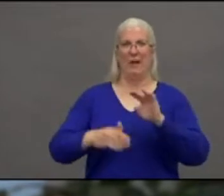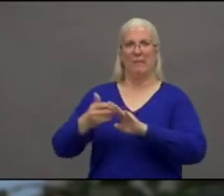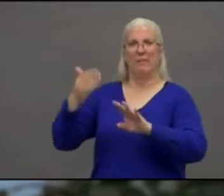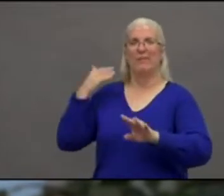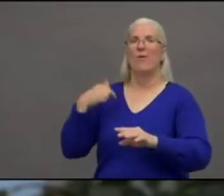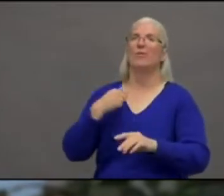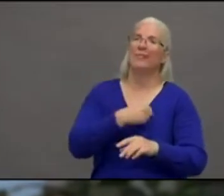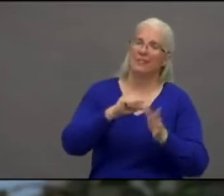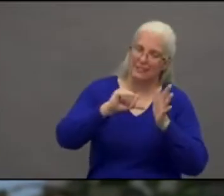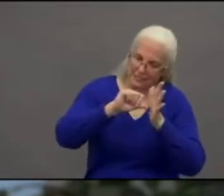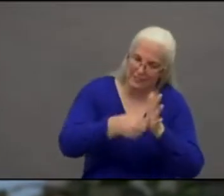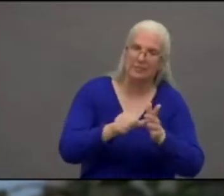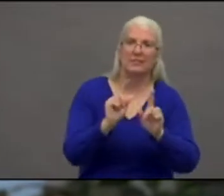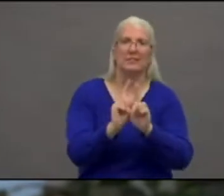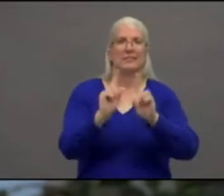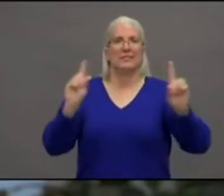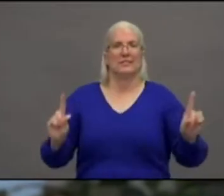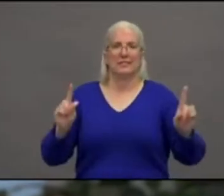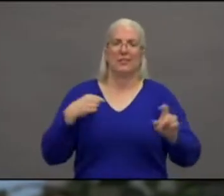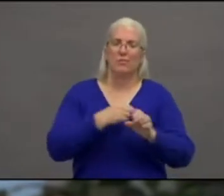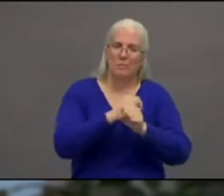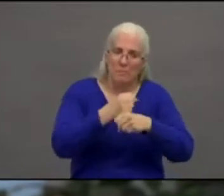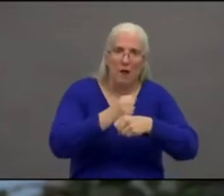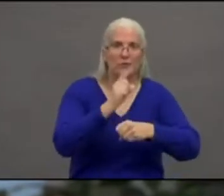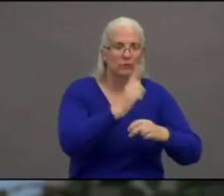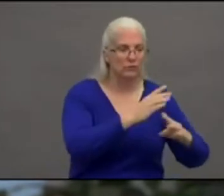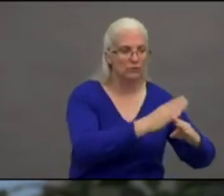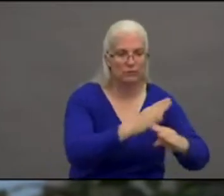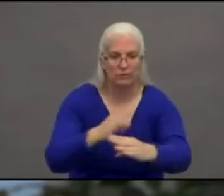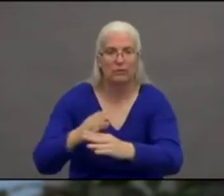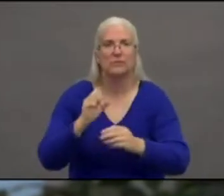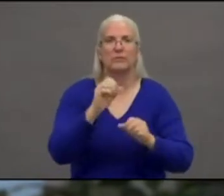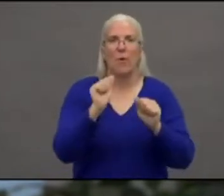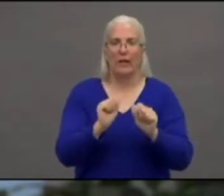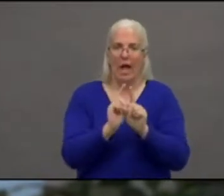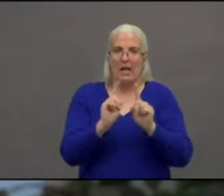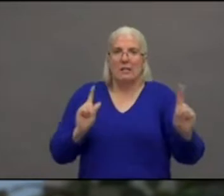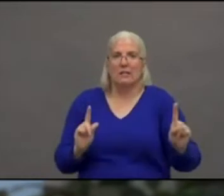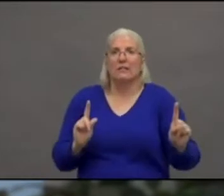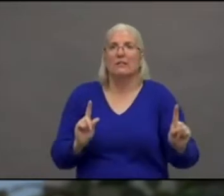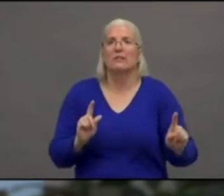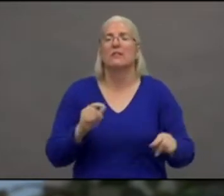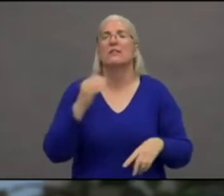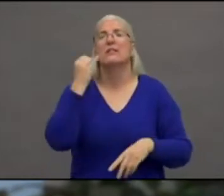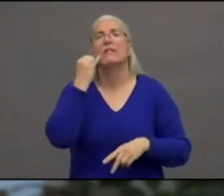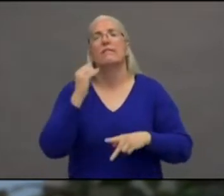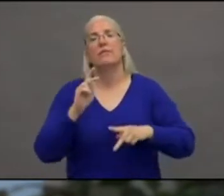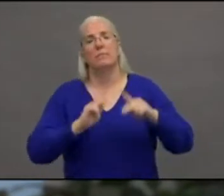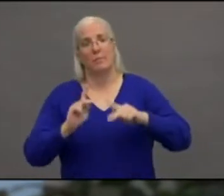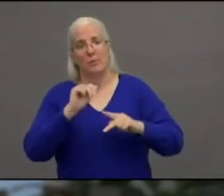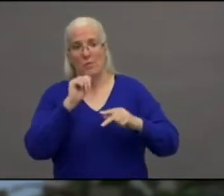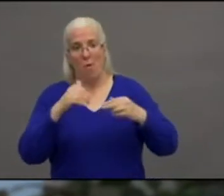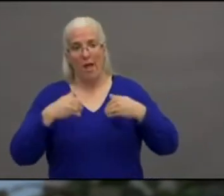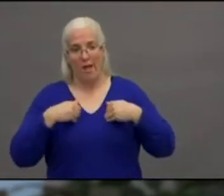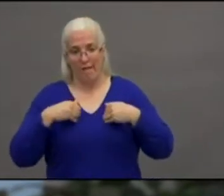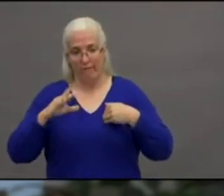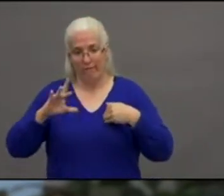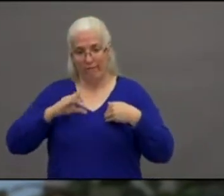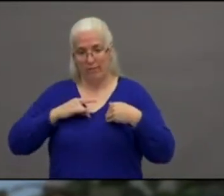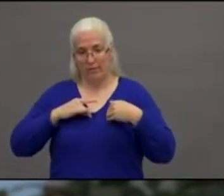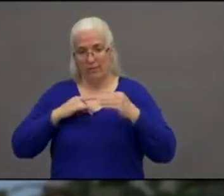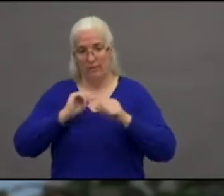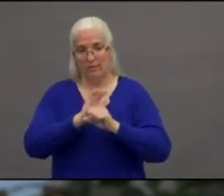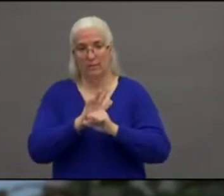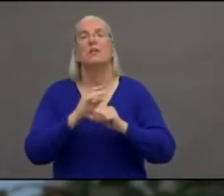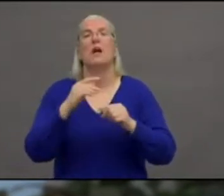measures, like people are separated by about 6 feet. We give people, if they don't have them already, facial coverings. That's very important to help